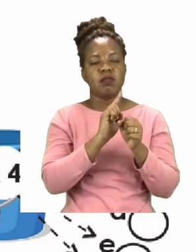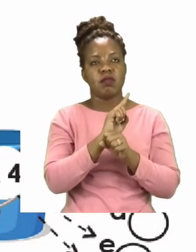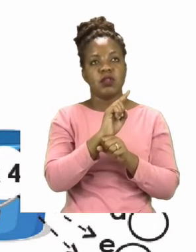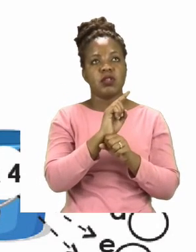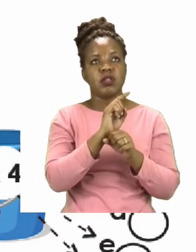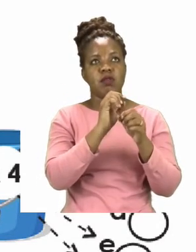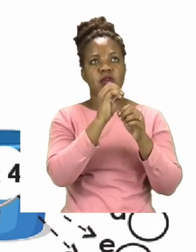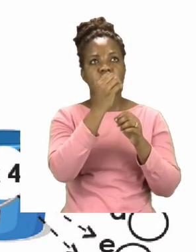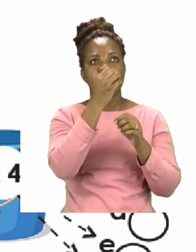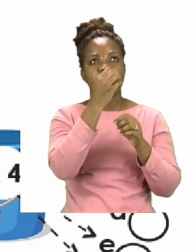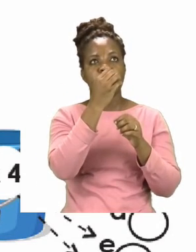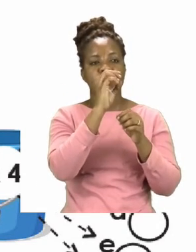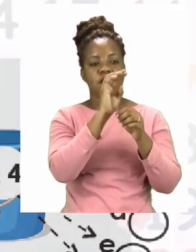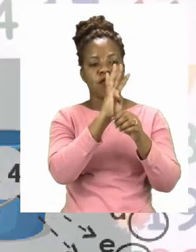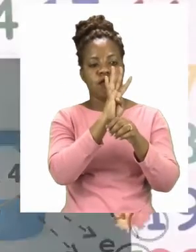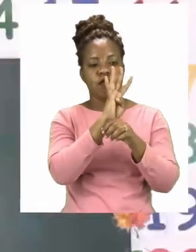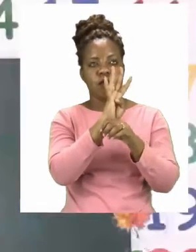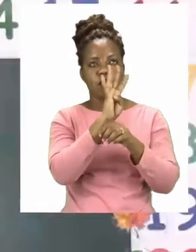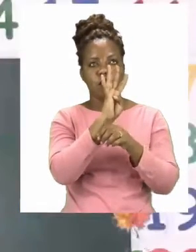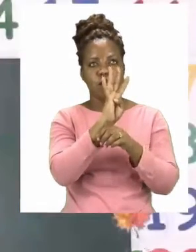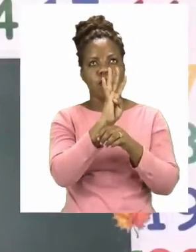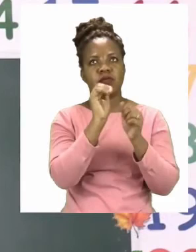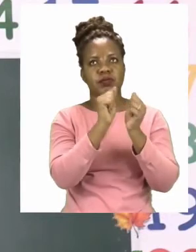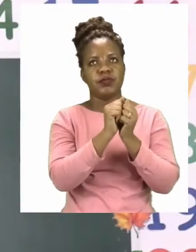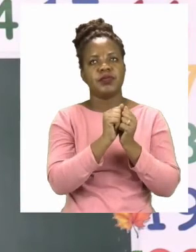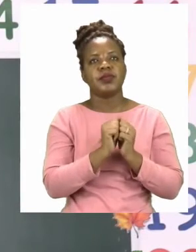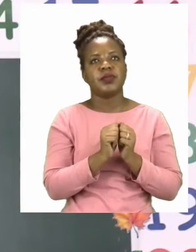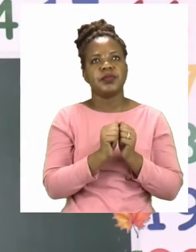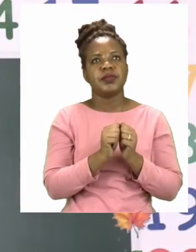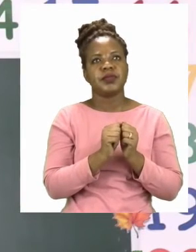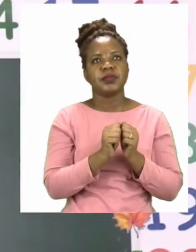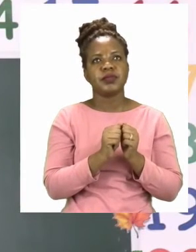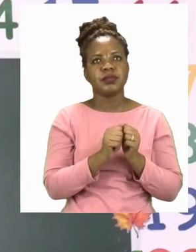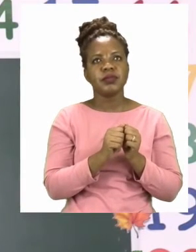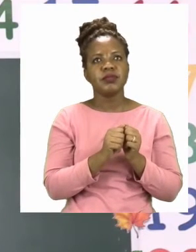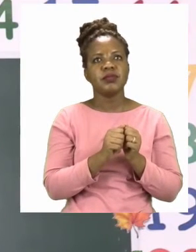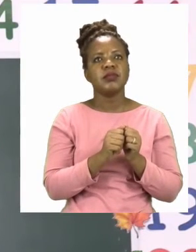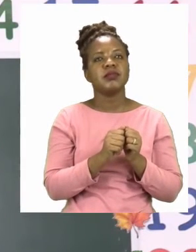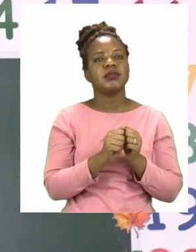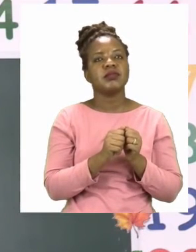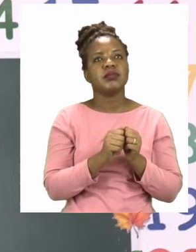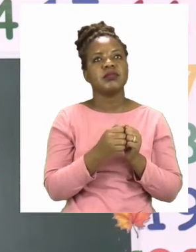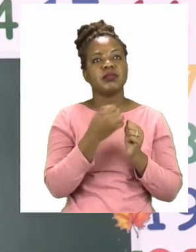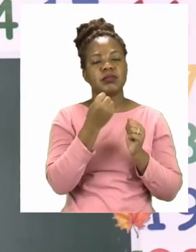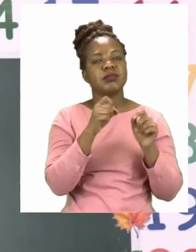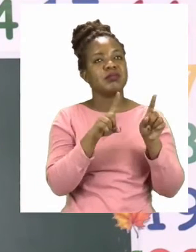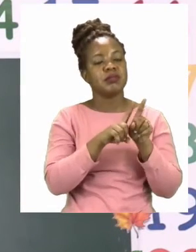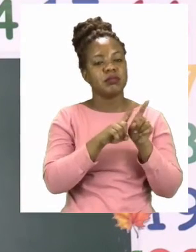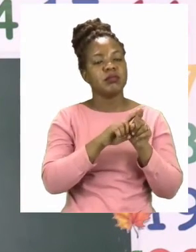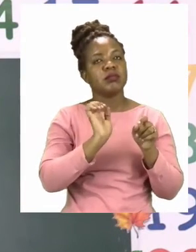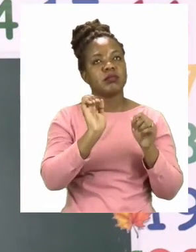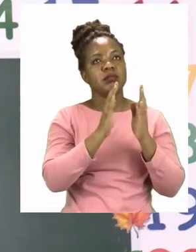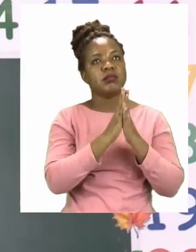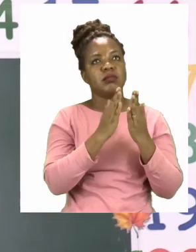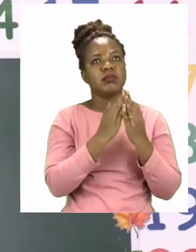So let's take a look at the board. Here on the board, I also have the first, just like you. So we're going to